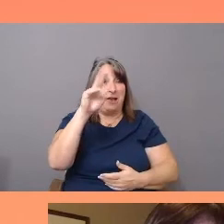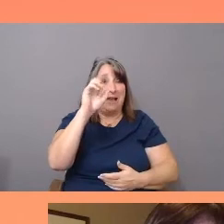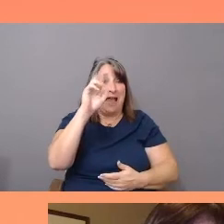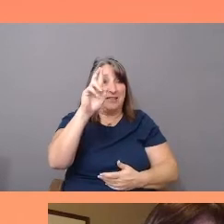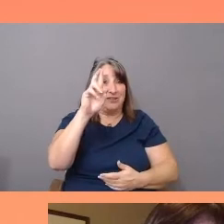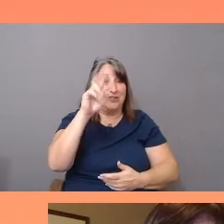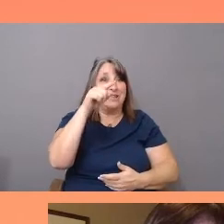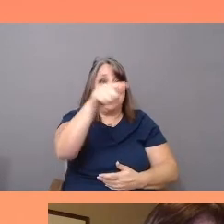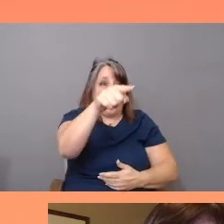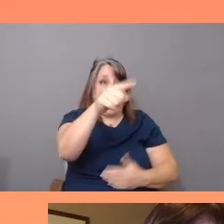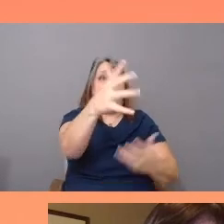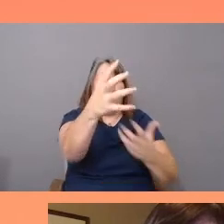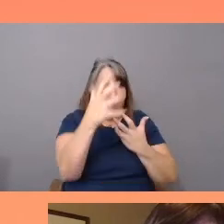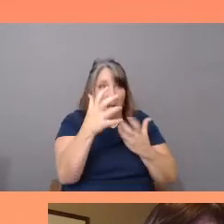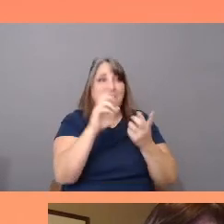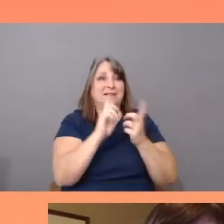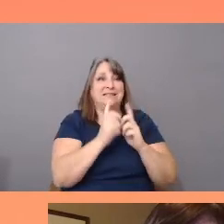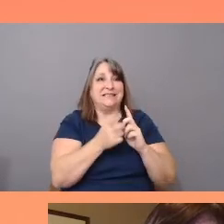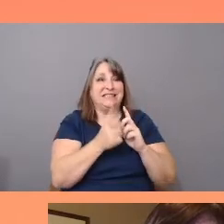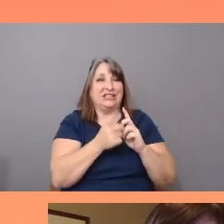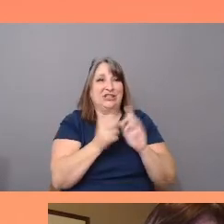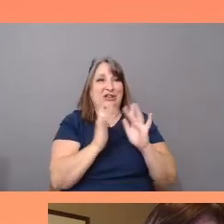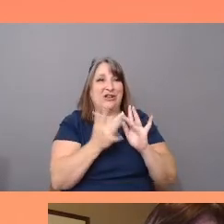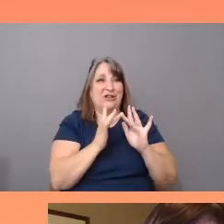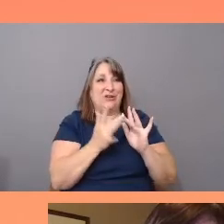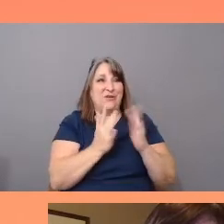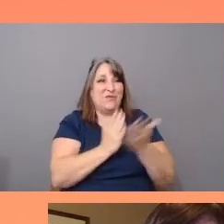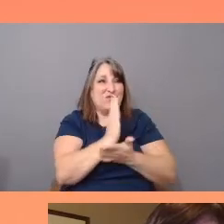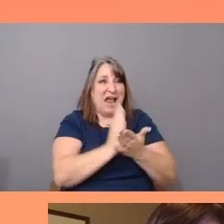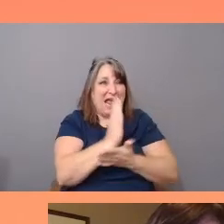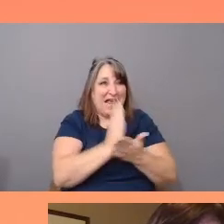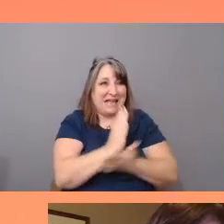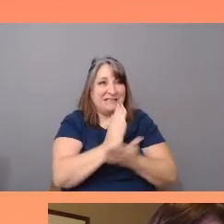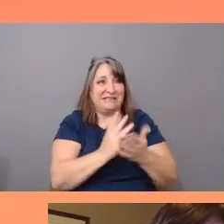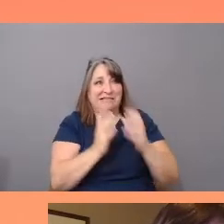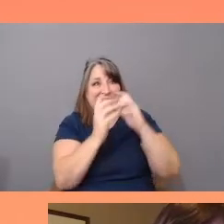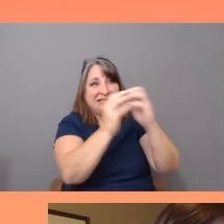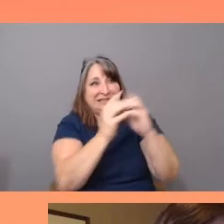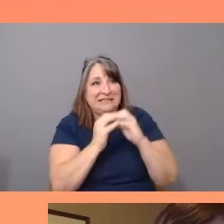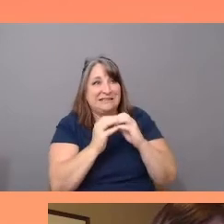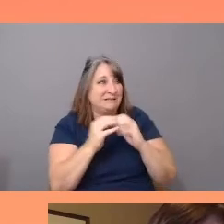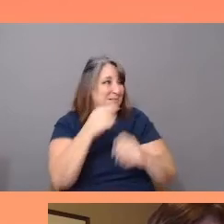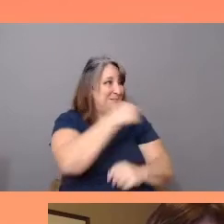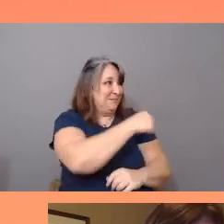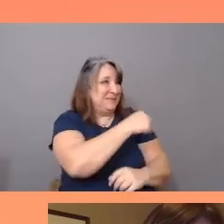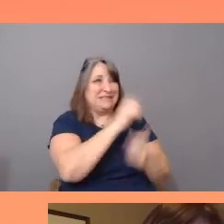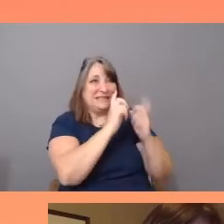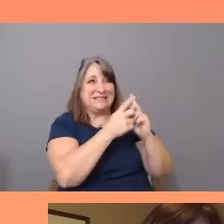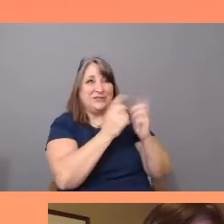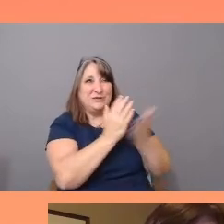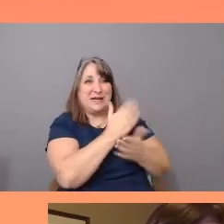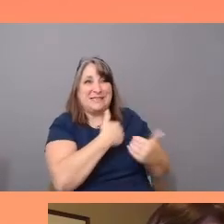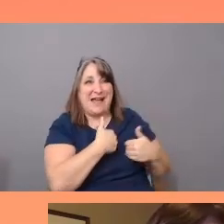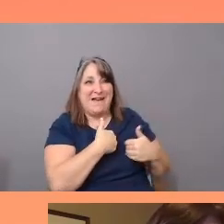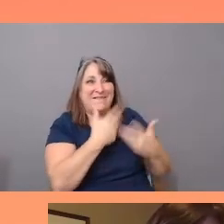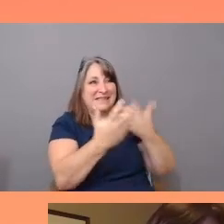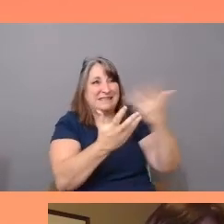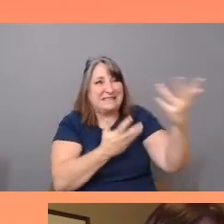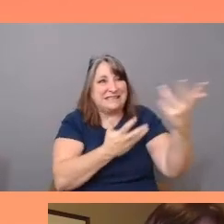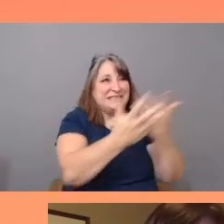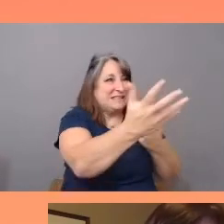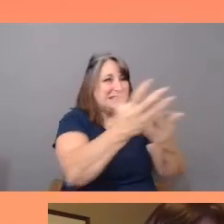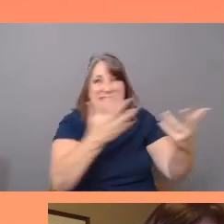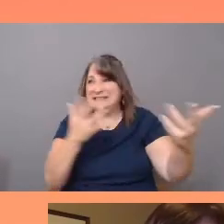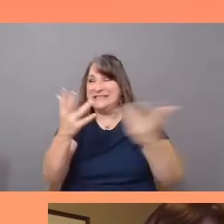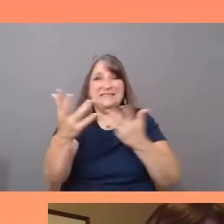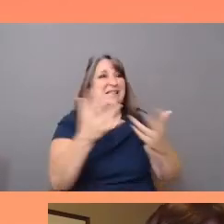right? Or want the digital rights, and you have to kind of weigh and go back and forth and go between them. Yeah, it's again, like if you think